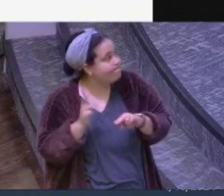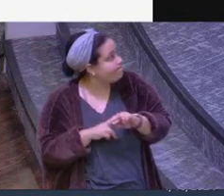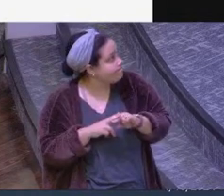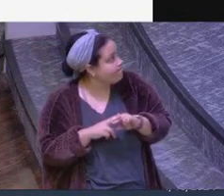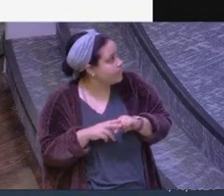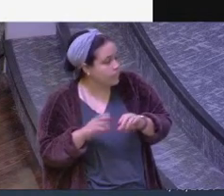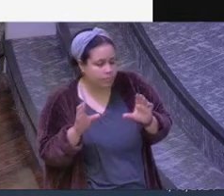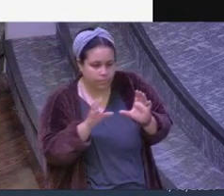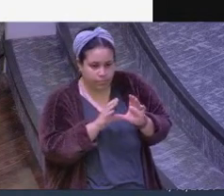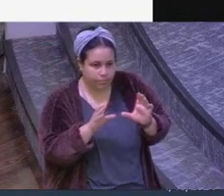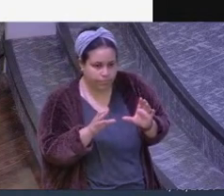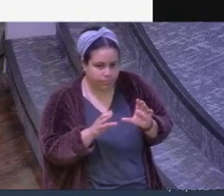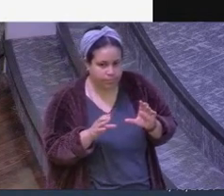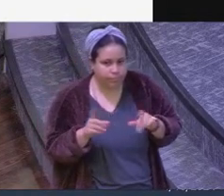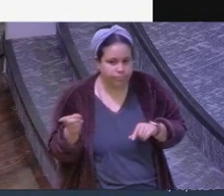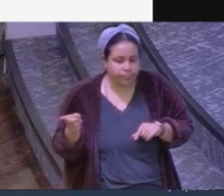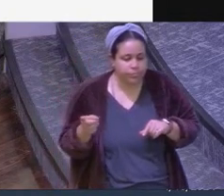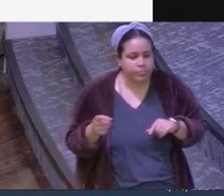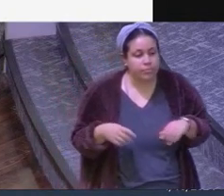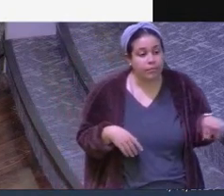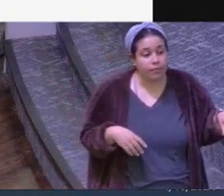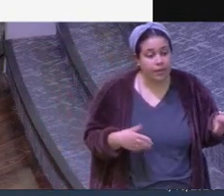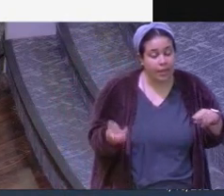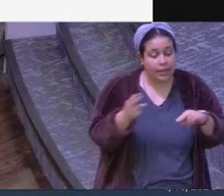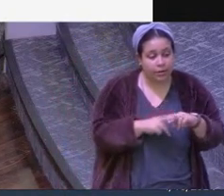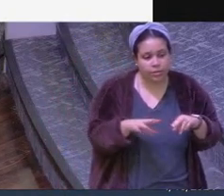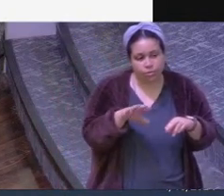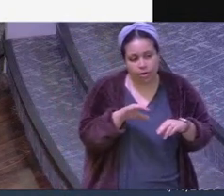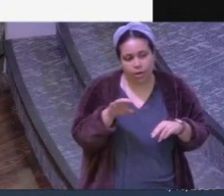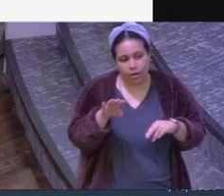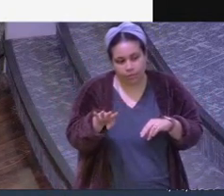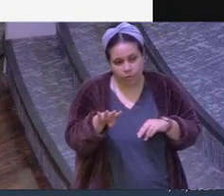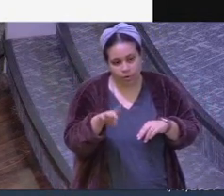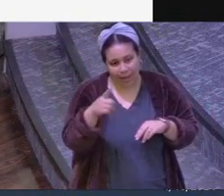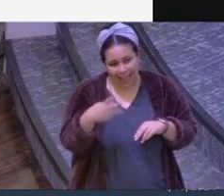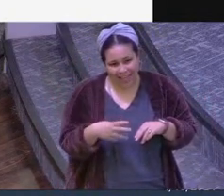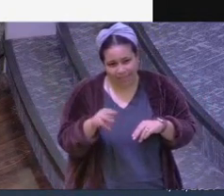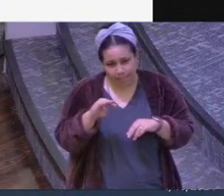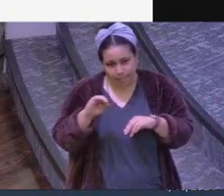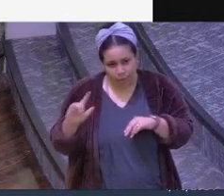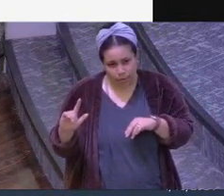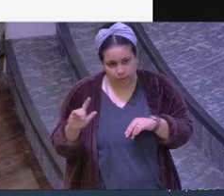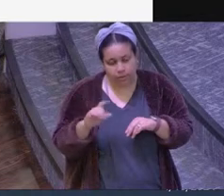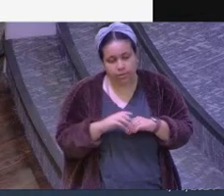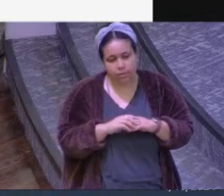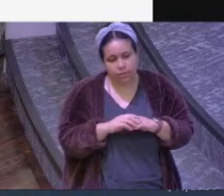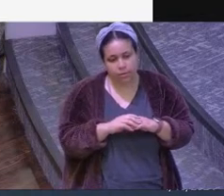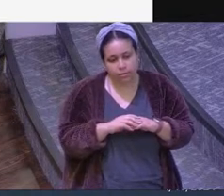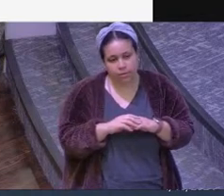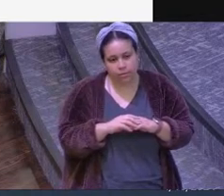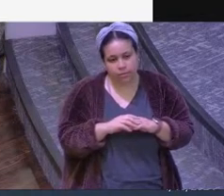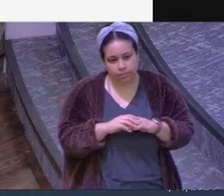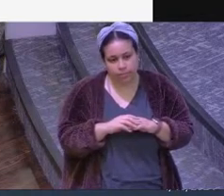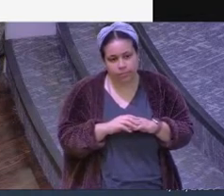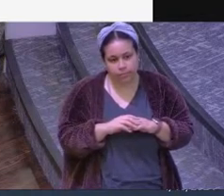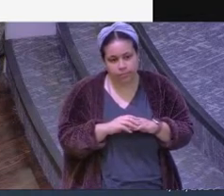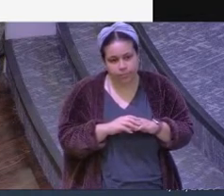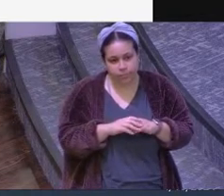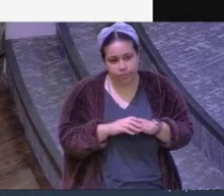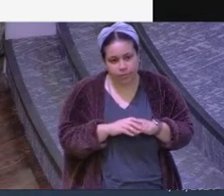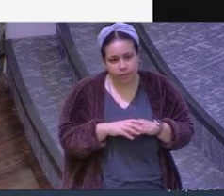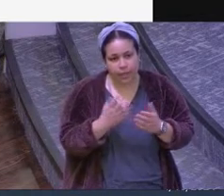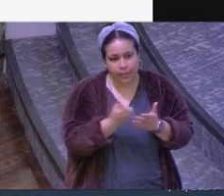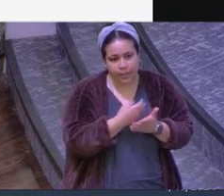classified and certified, that's an increase of roughly about $4.5 million. Salary increase, the $2,500 plus